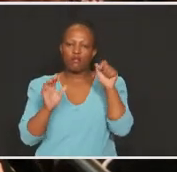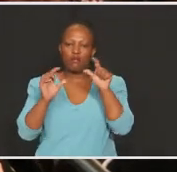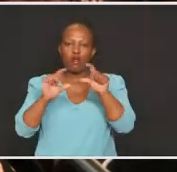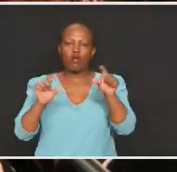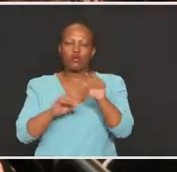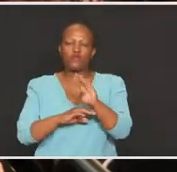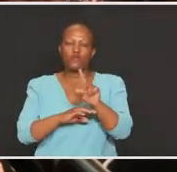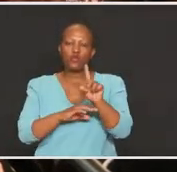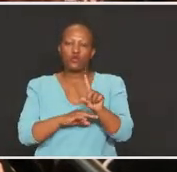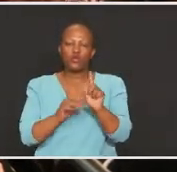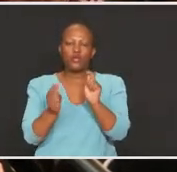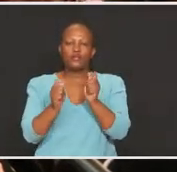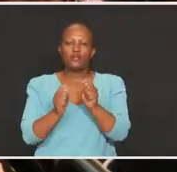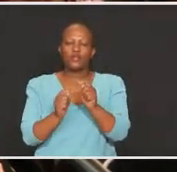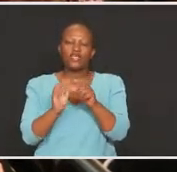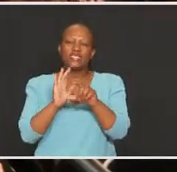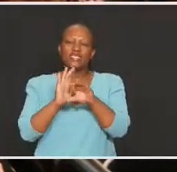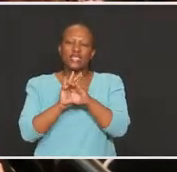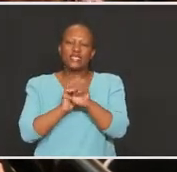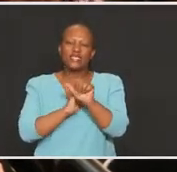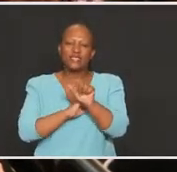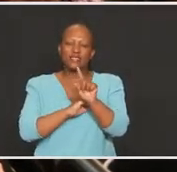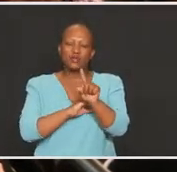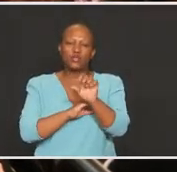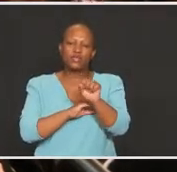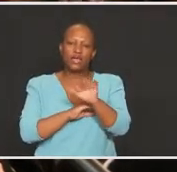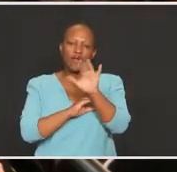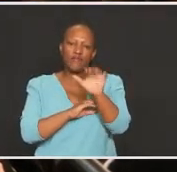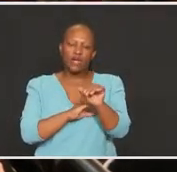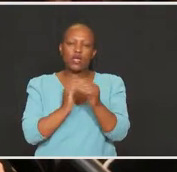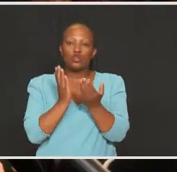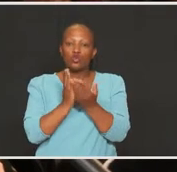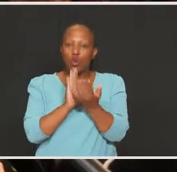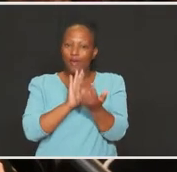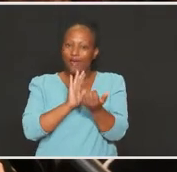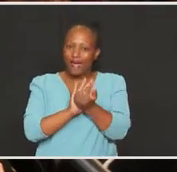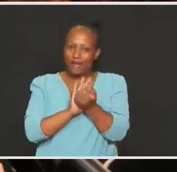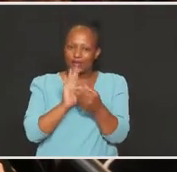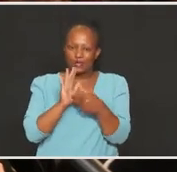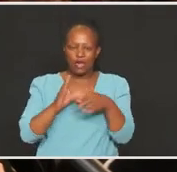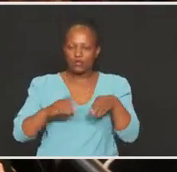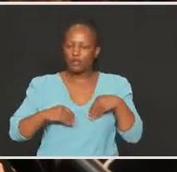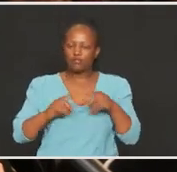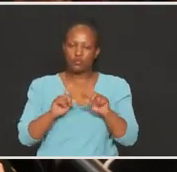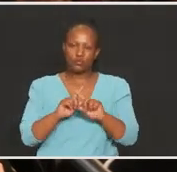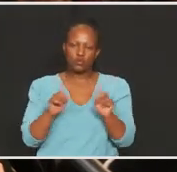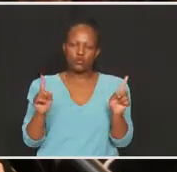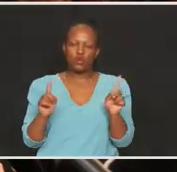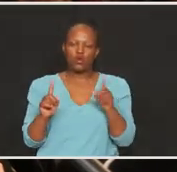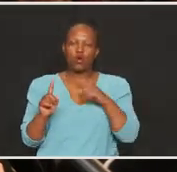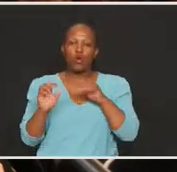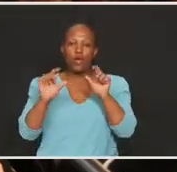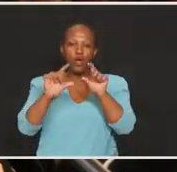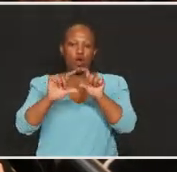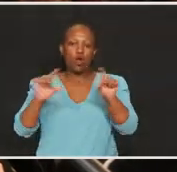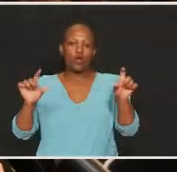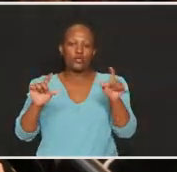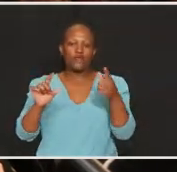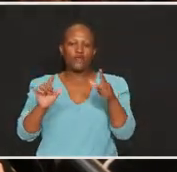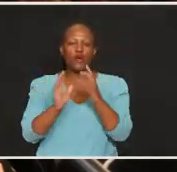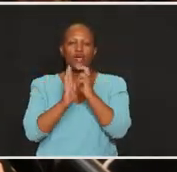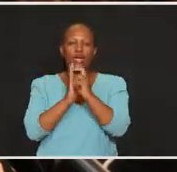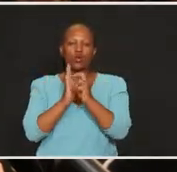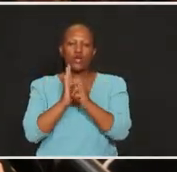that remains section 61 of the South African schools act this Clause allows the minister to make regulations